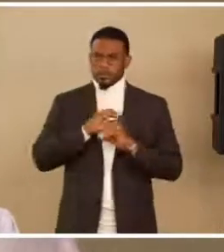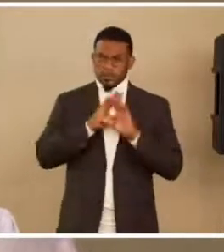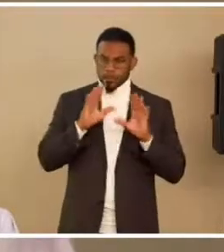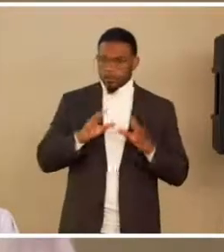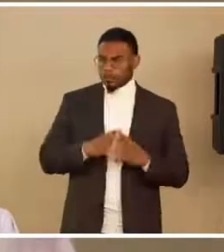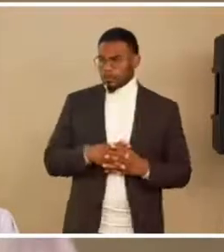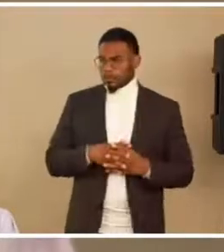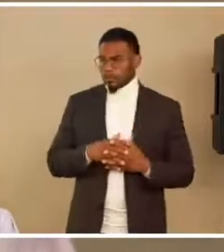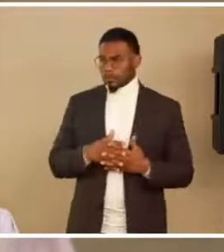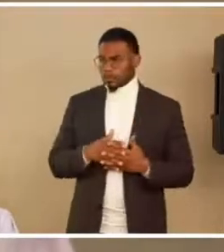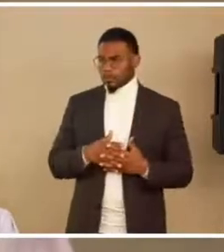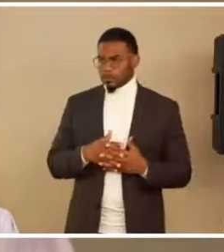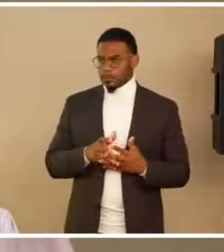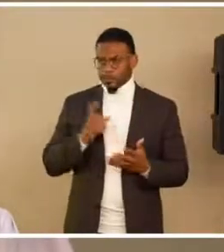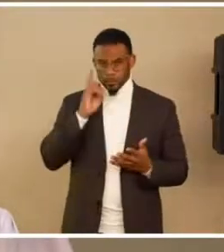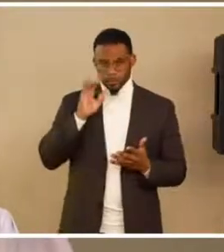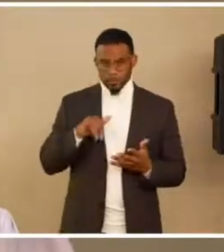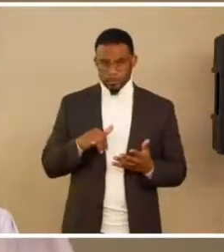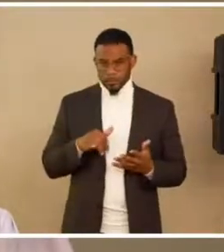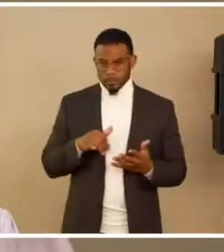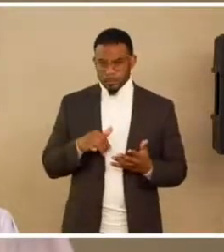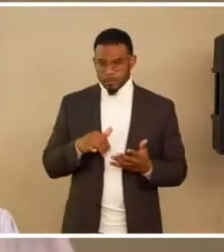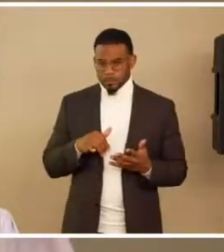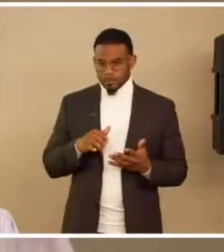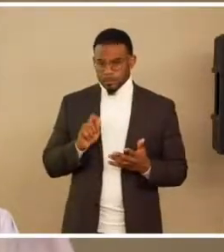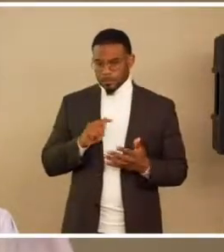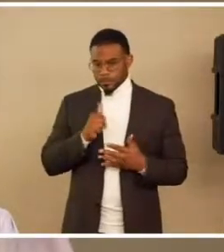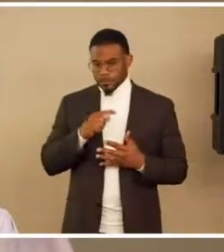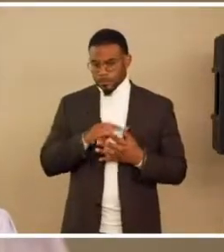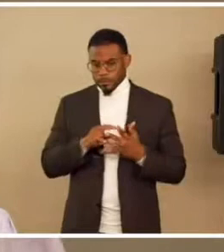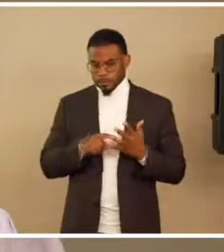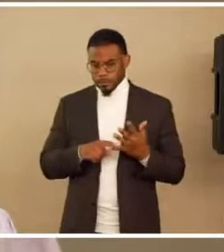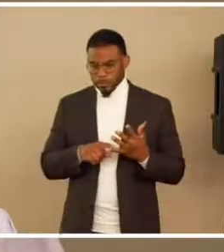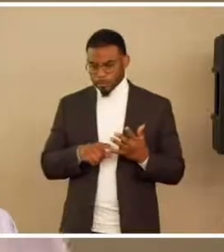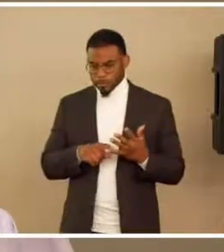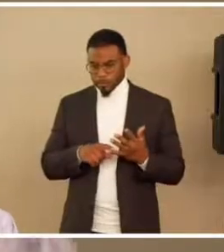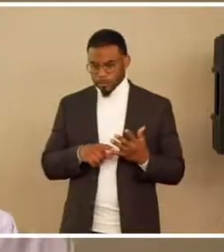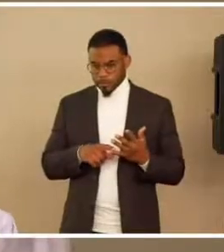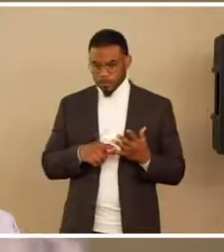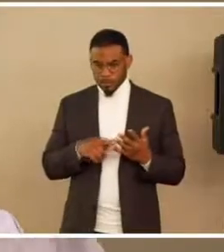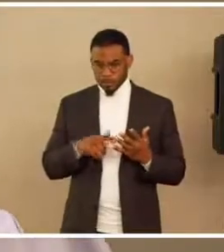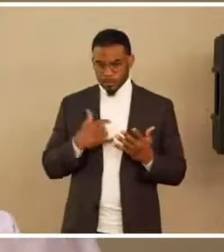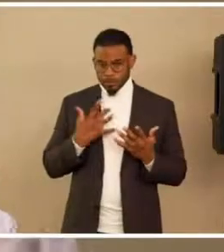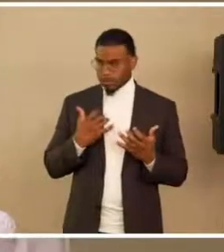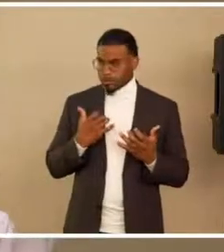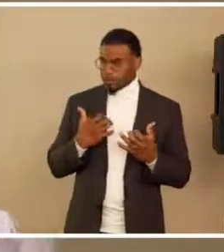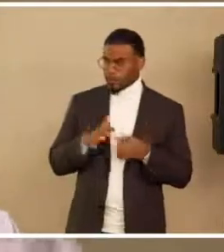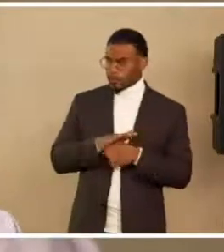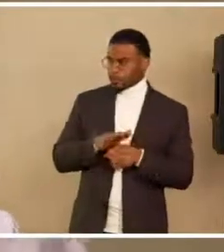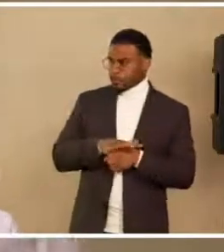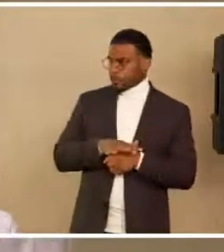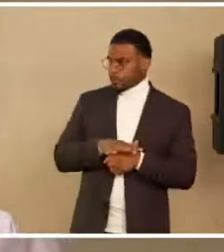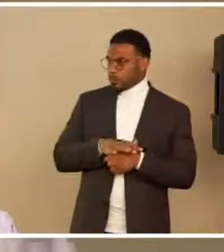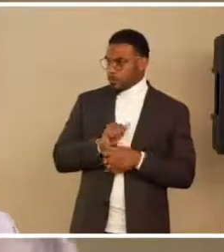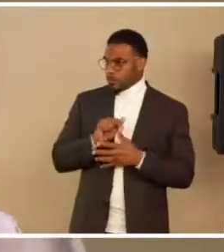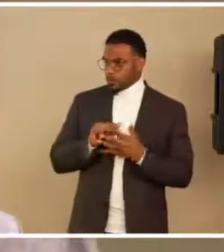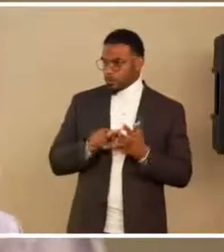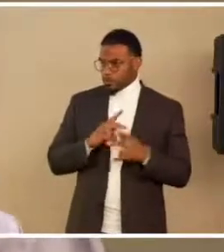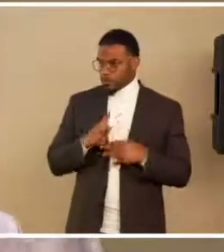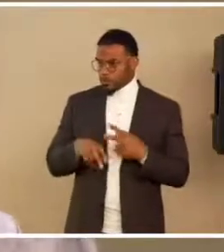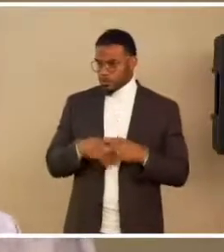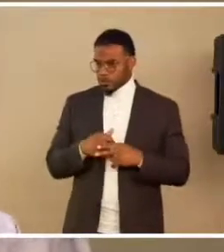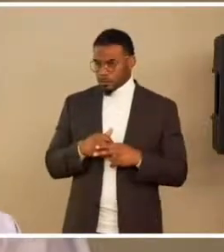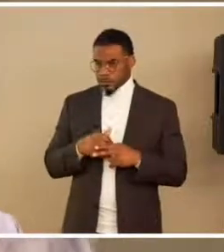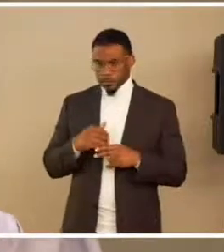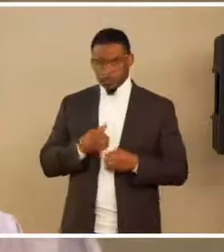obvious. I think that the others, I don't know, I wanted to cover, you know, all kind